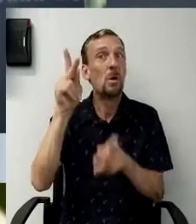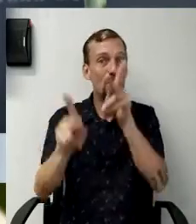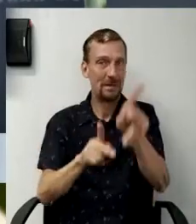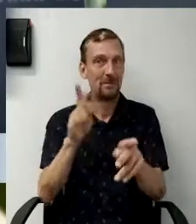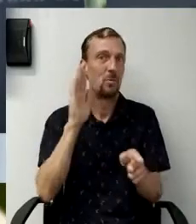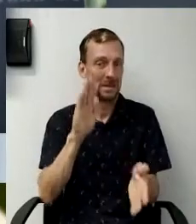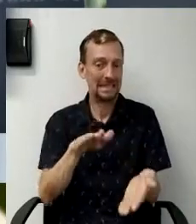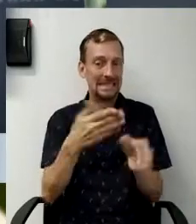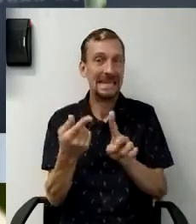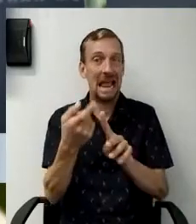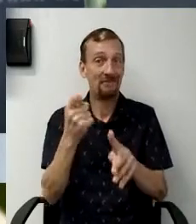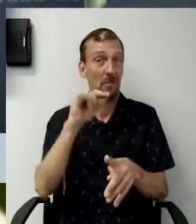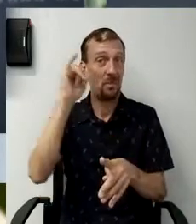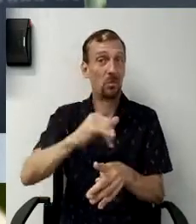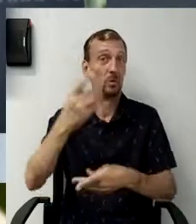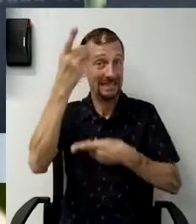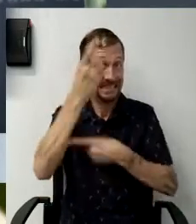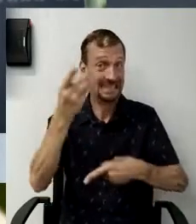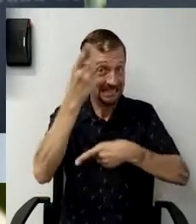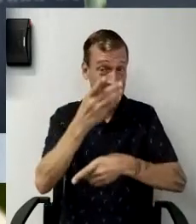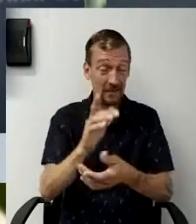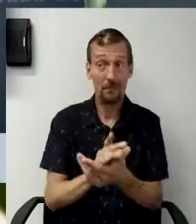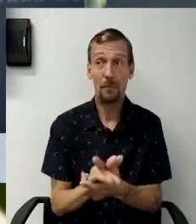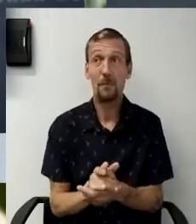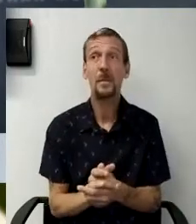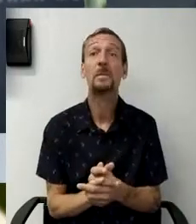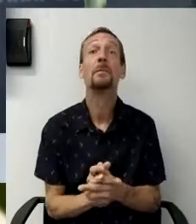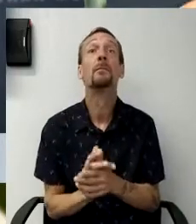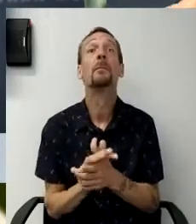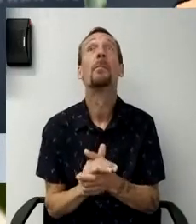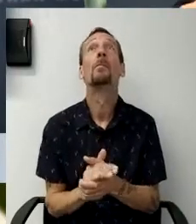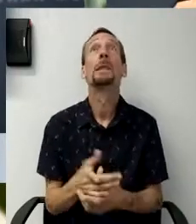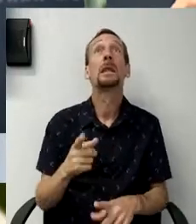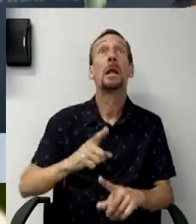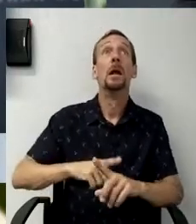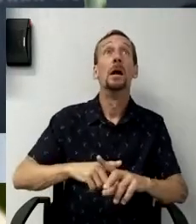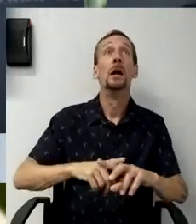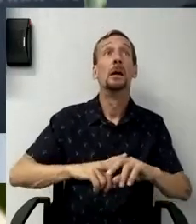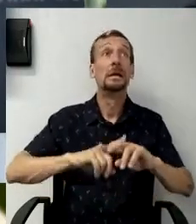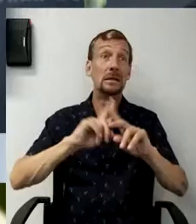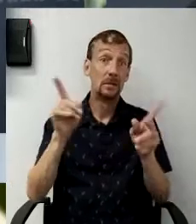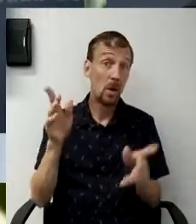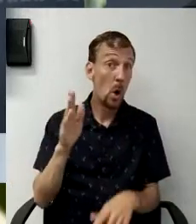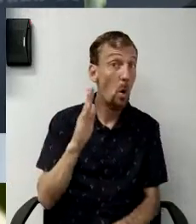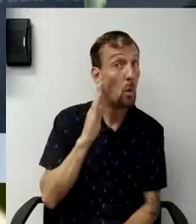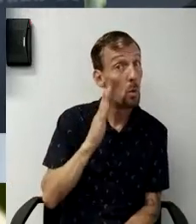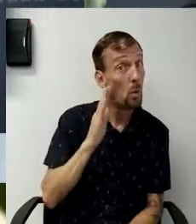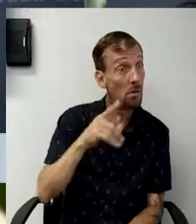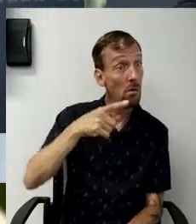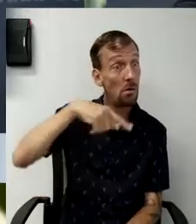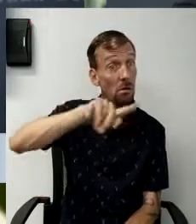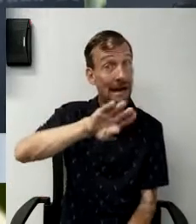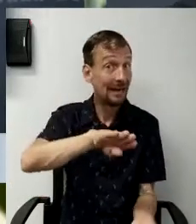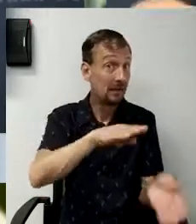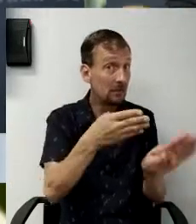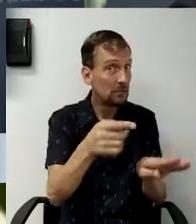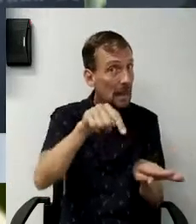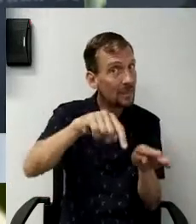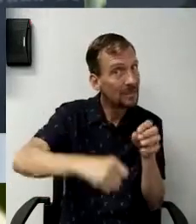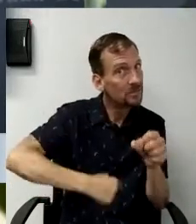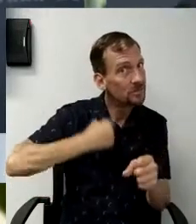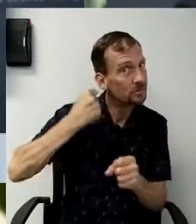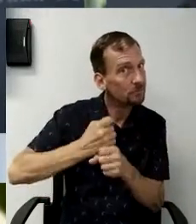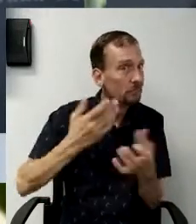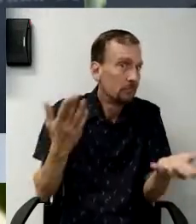die of those diseases. But, would they have died this year